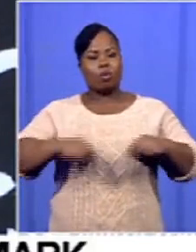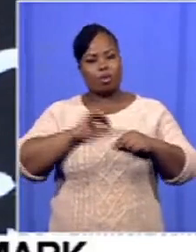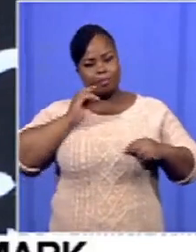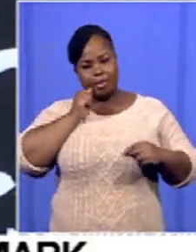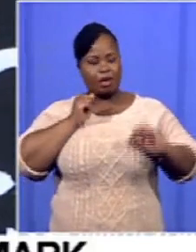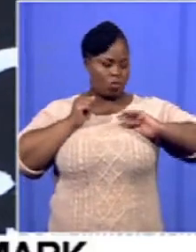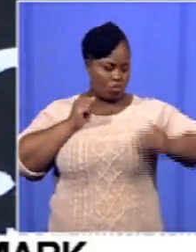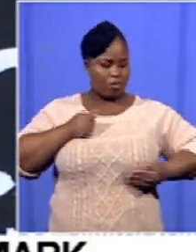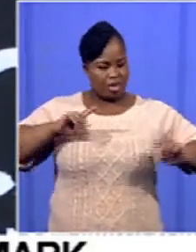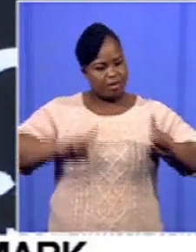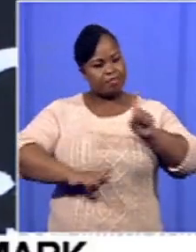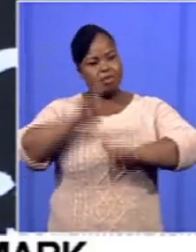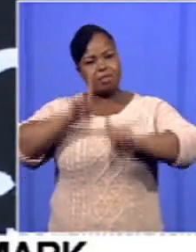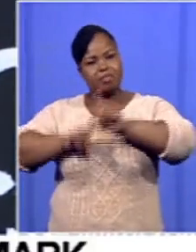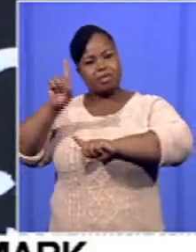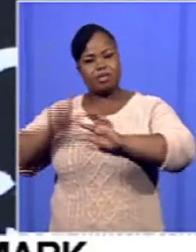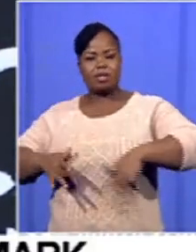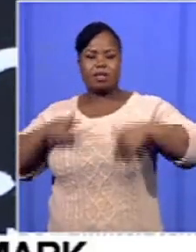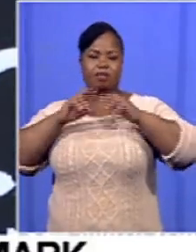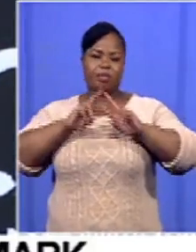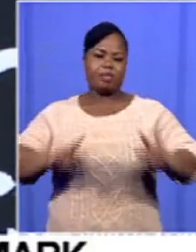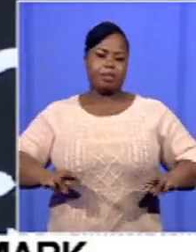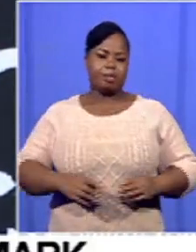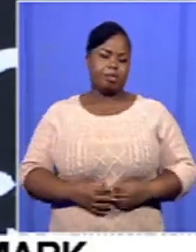can prosper together and live peacefully.